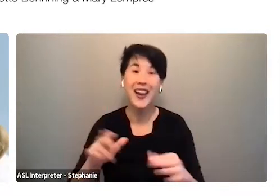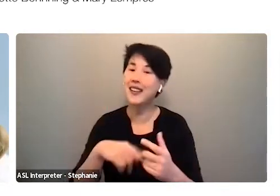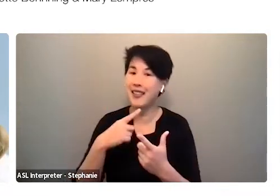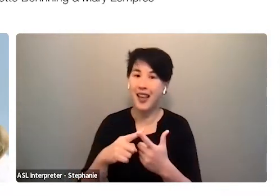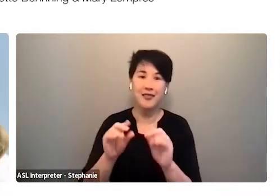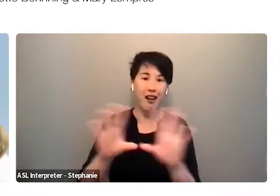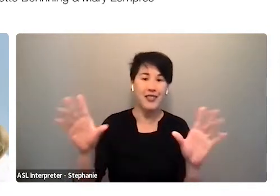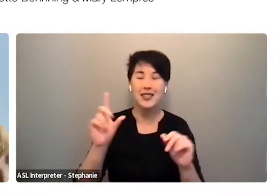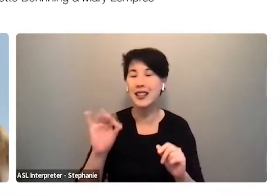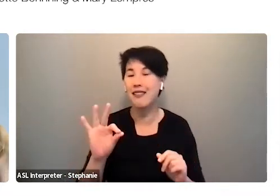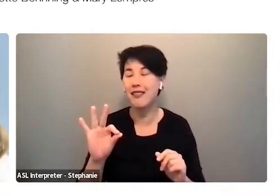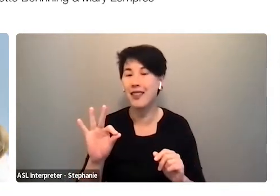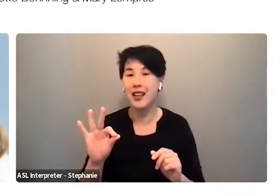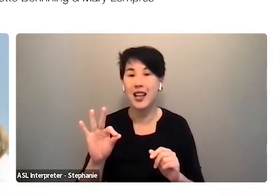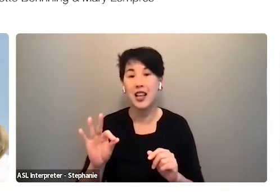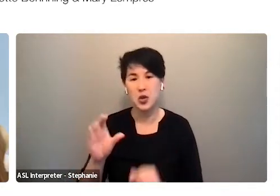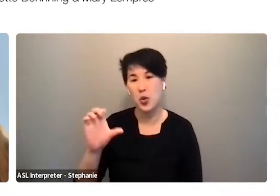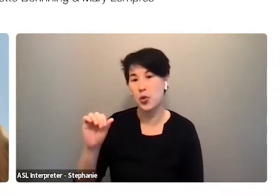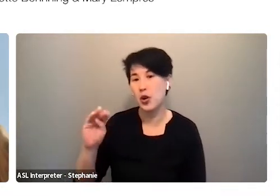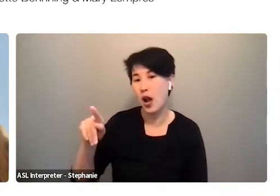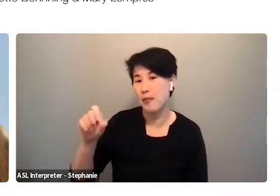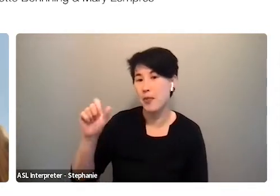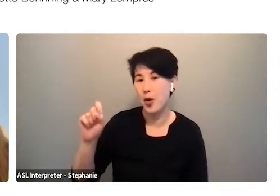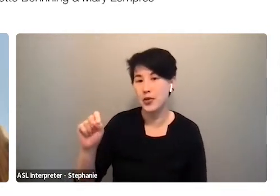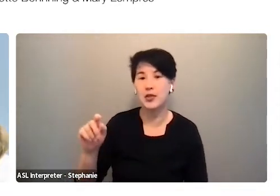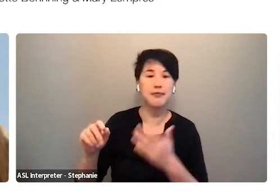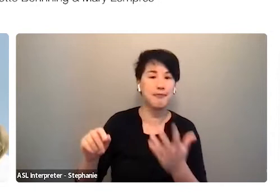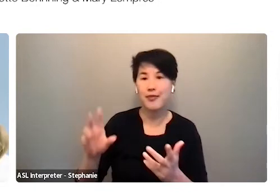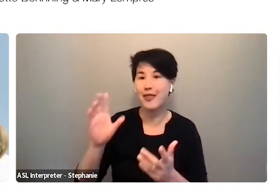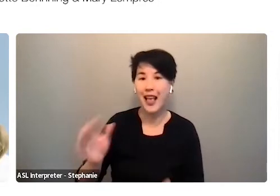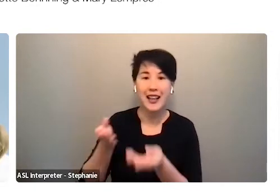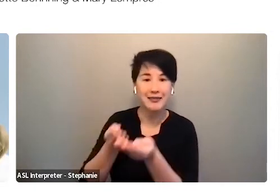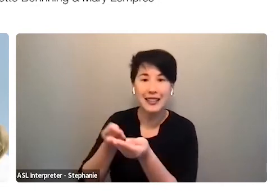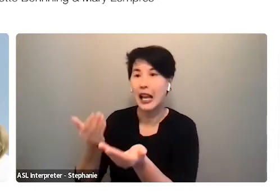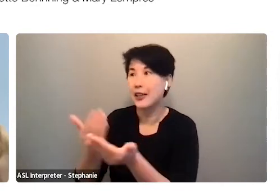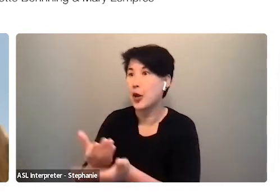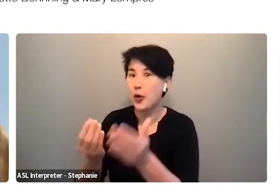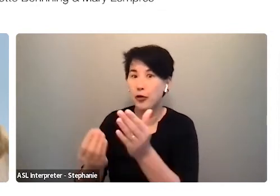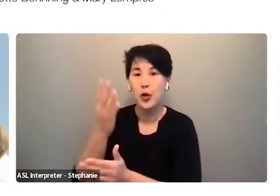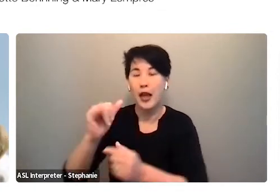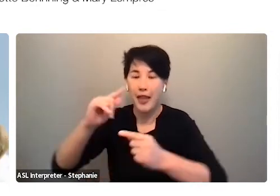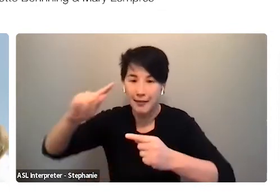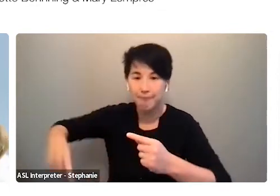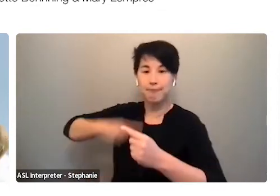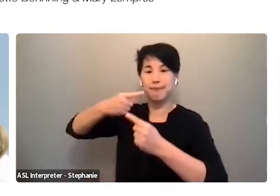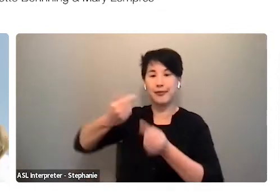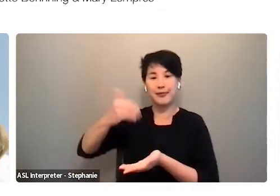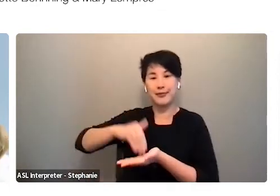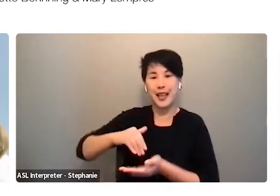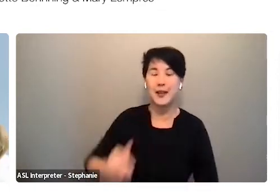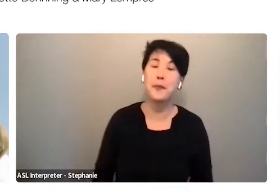if they are composted, they're fertilizing new growth for new food, and that cycle sort of starts again. And one thing we consider,